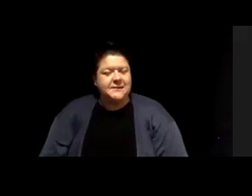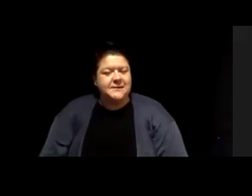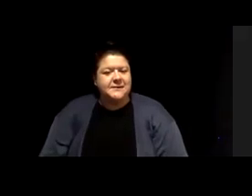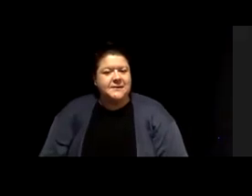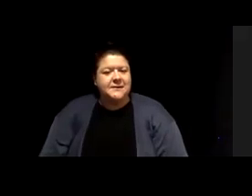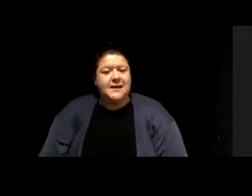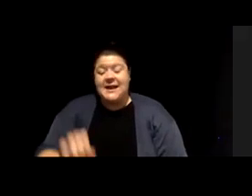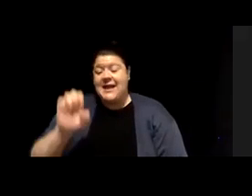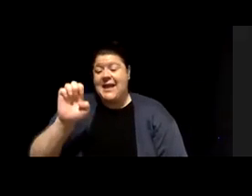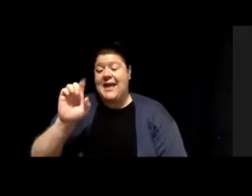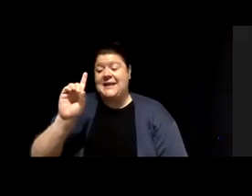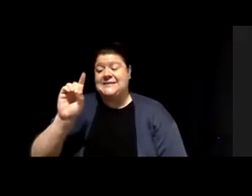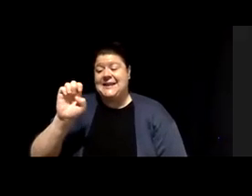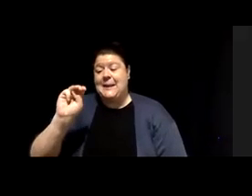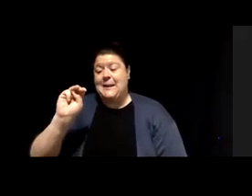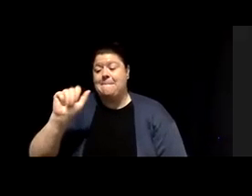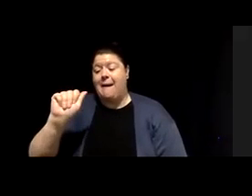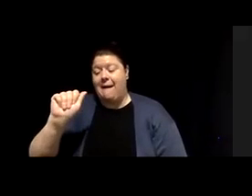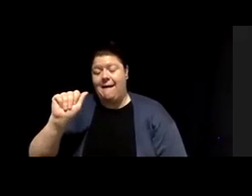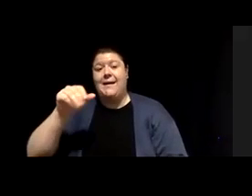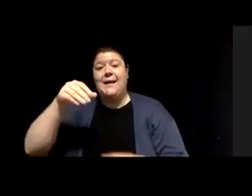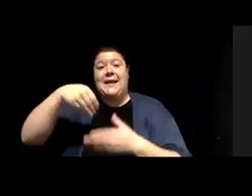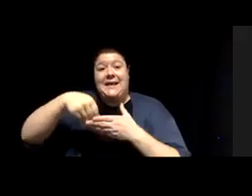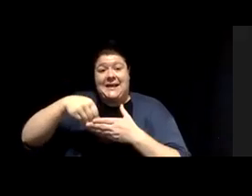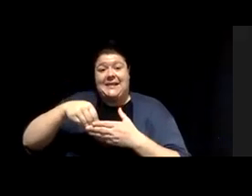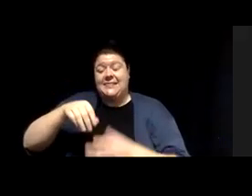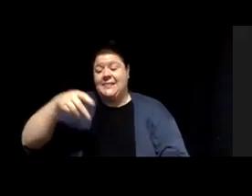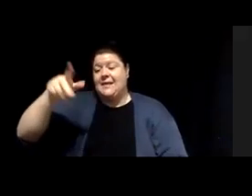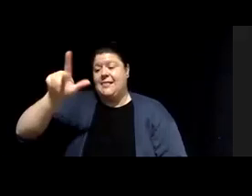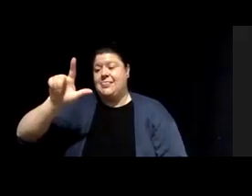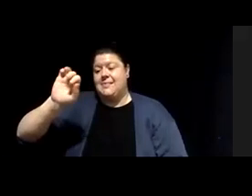Edema in the lymph nodes that